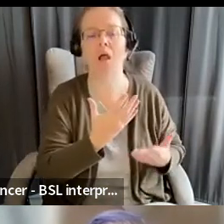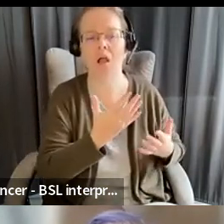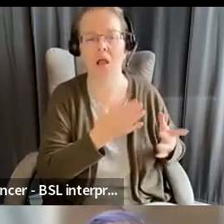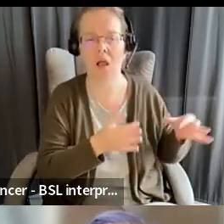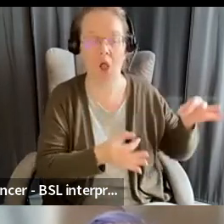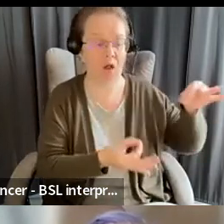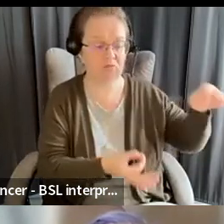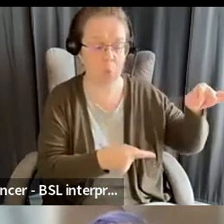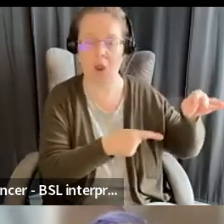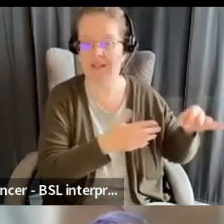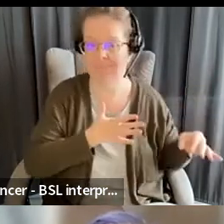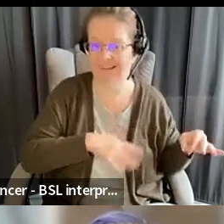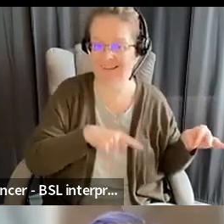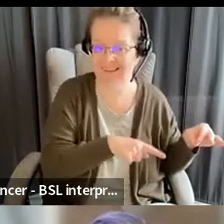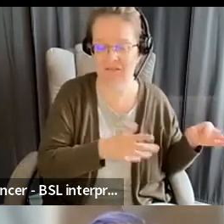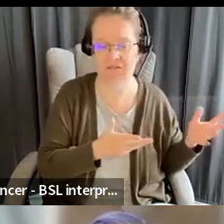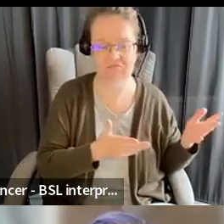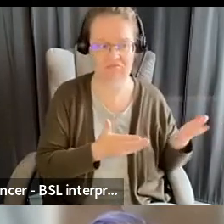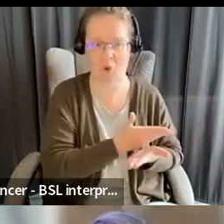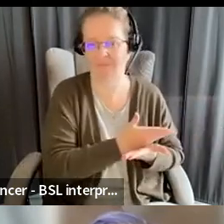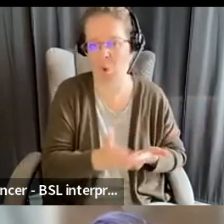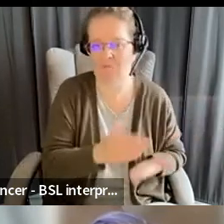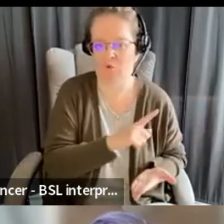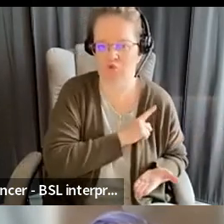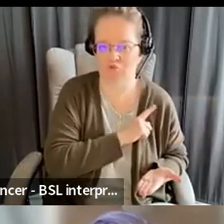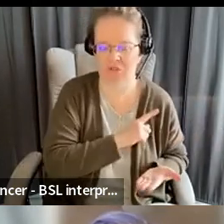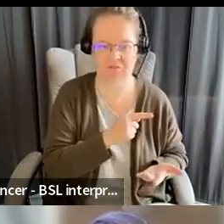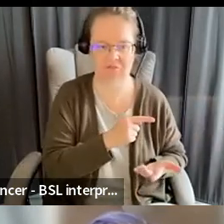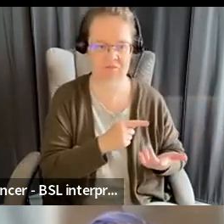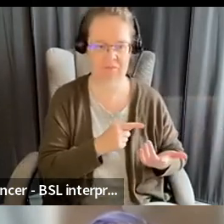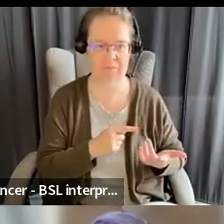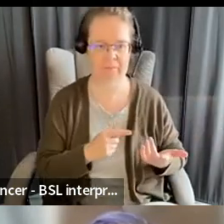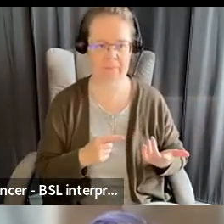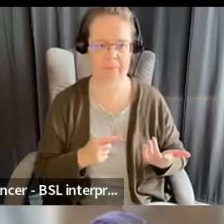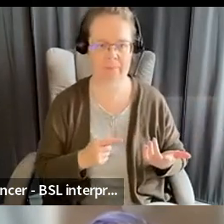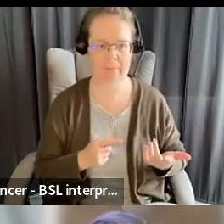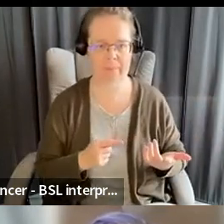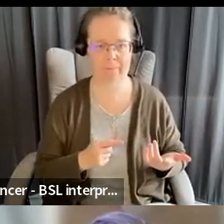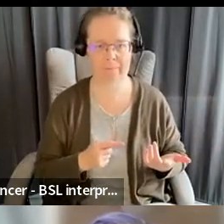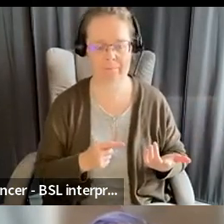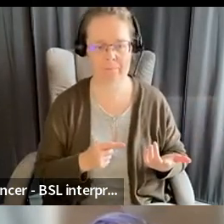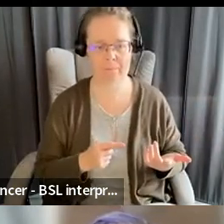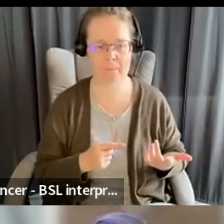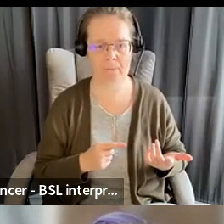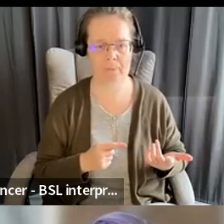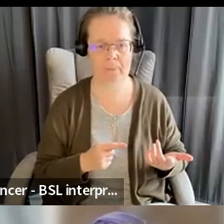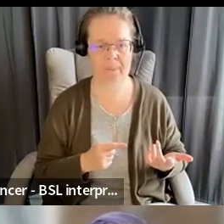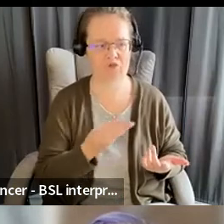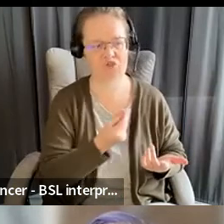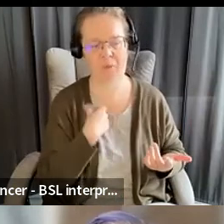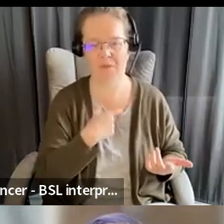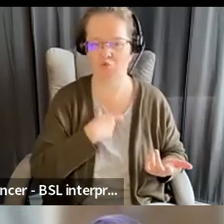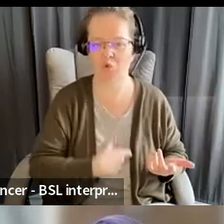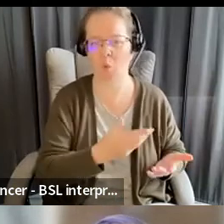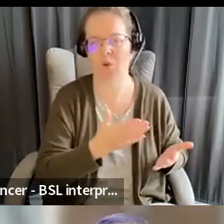are required for reasons, but you know, the broad piece in terms of, you know, the wider roles that we have, you know,